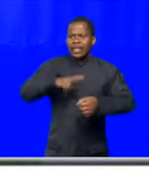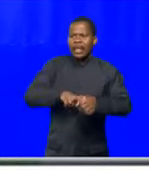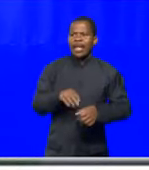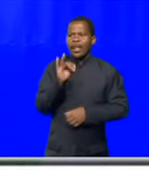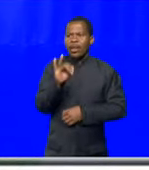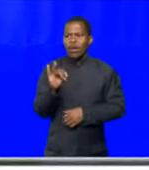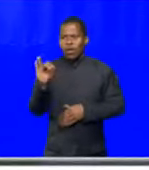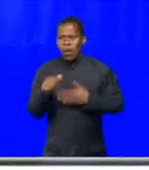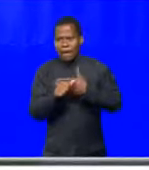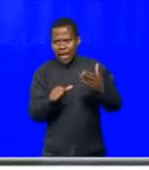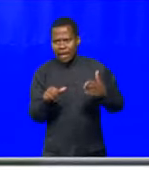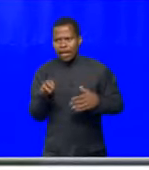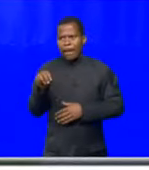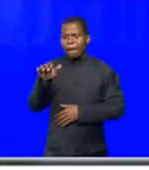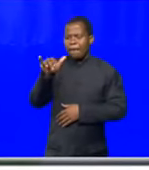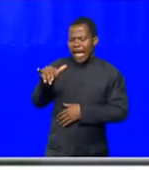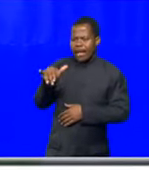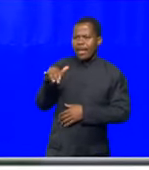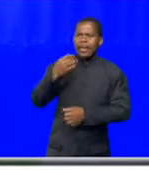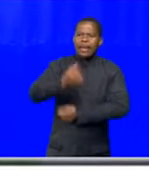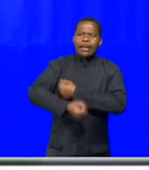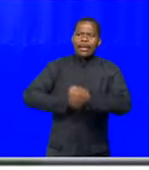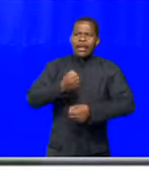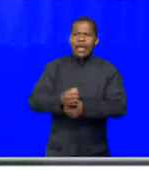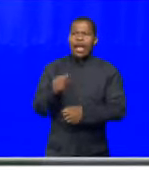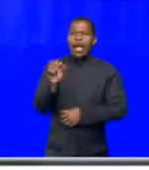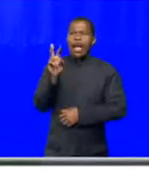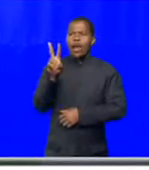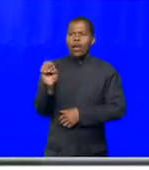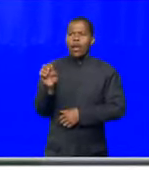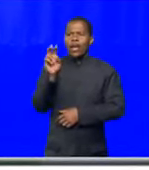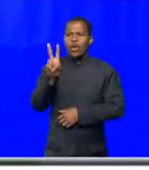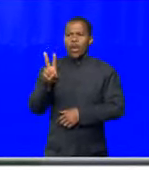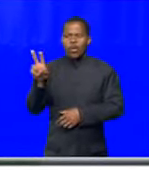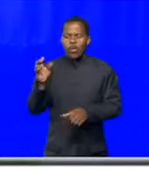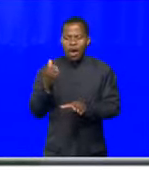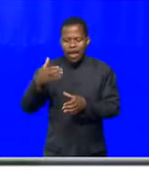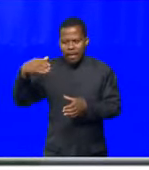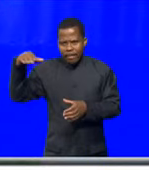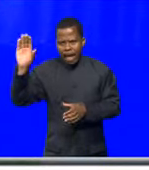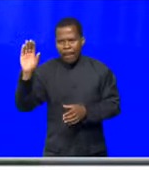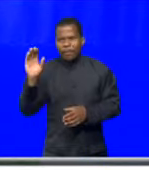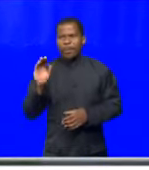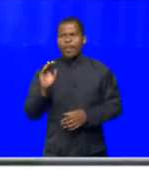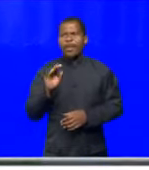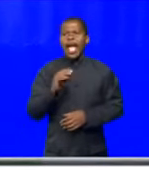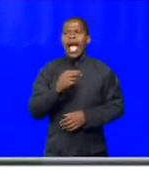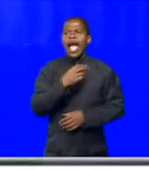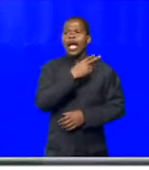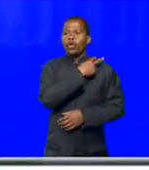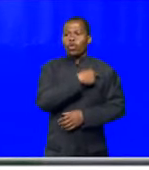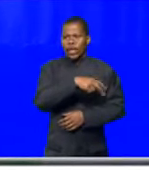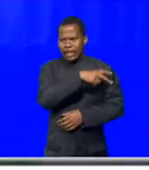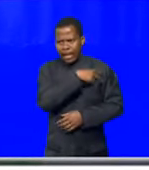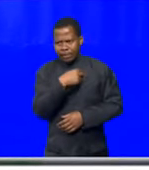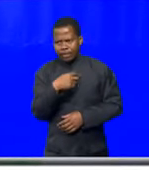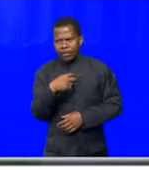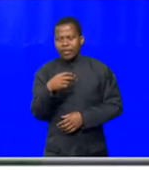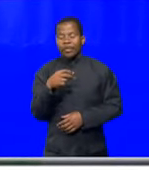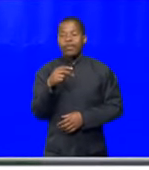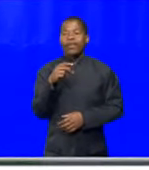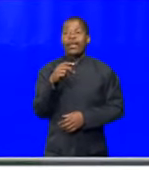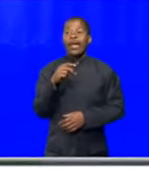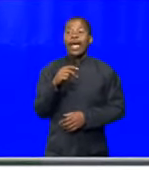22nd of May 2022 in Geneva, as patron of the Eswatini Epilepsy